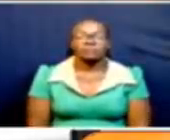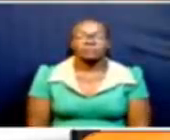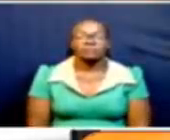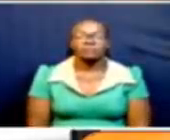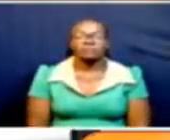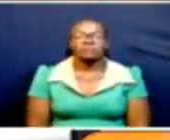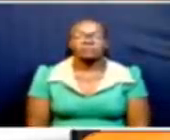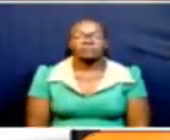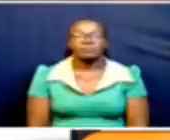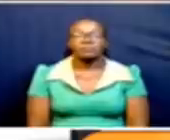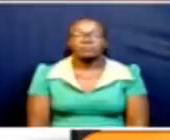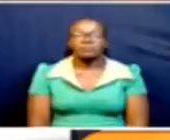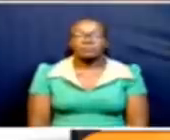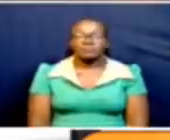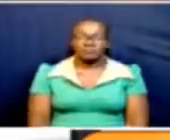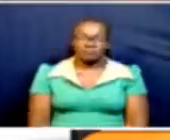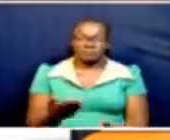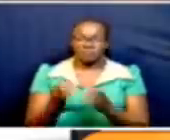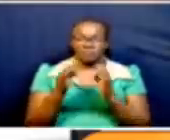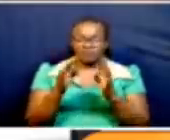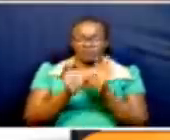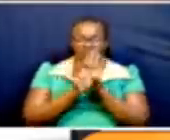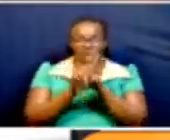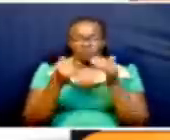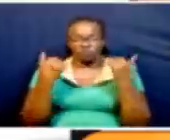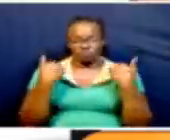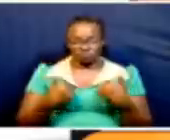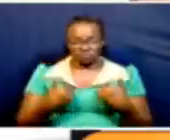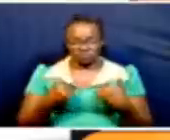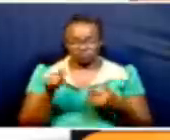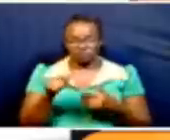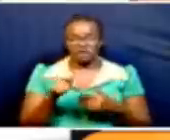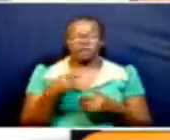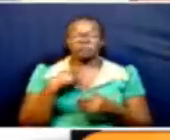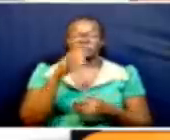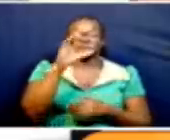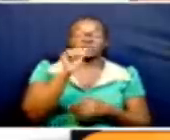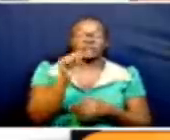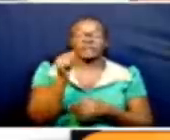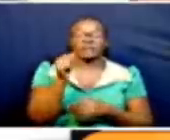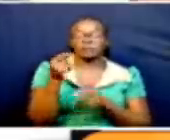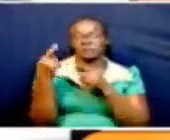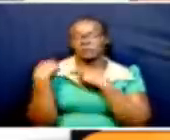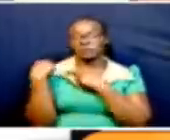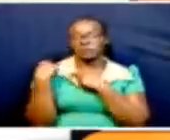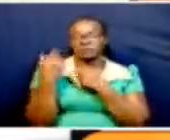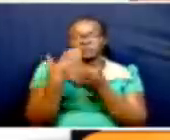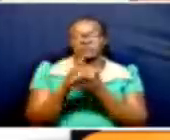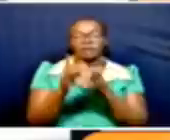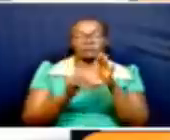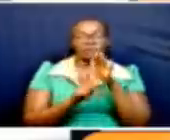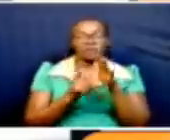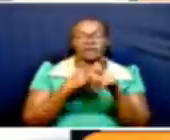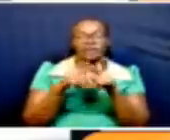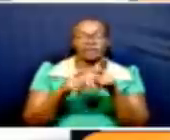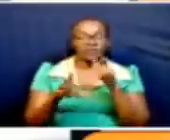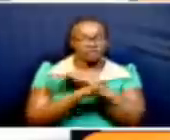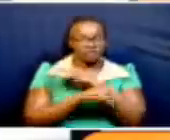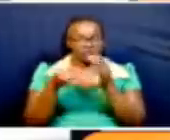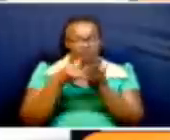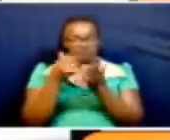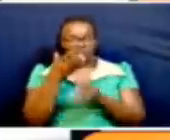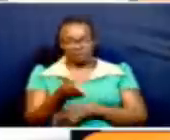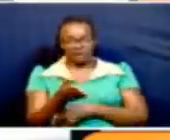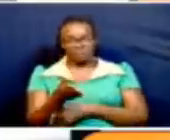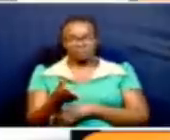Now, suppose today I'm the cabinet secretary of a certain ministry. I'm in charge. And there's looting